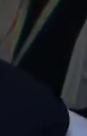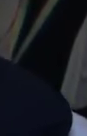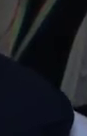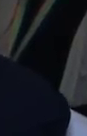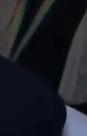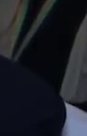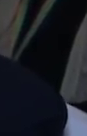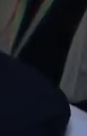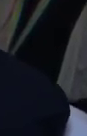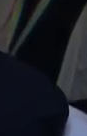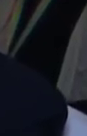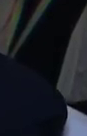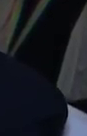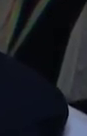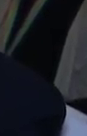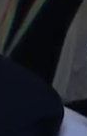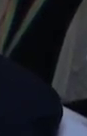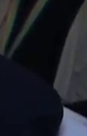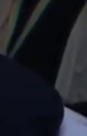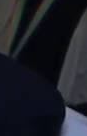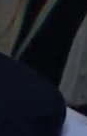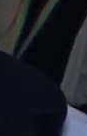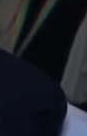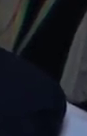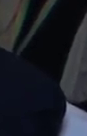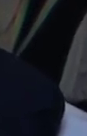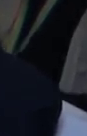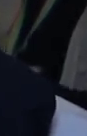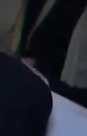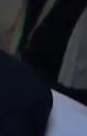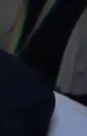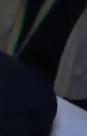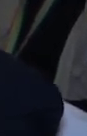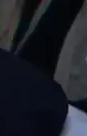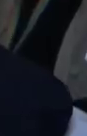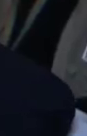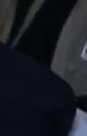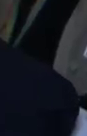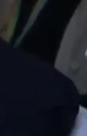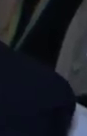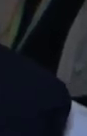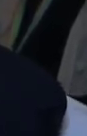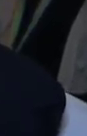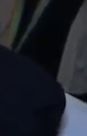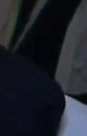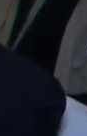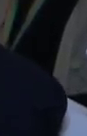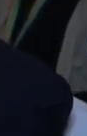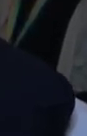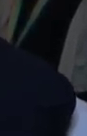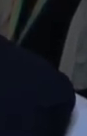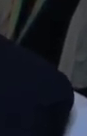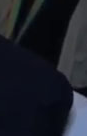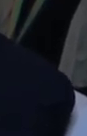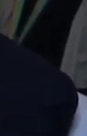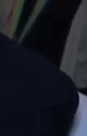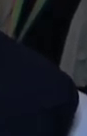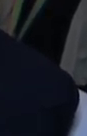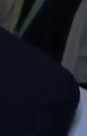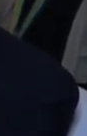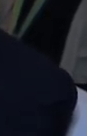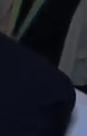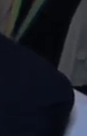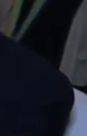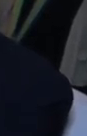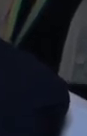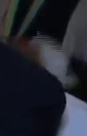IEC to pronounce in terms of their audit on these complaints, but also for